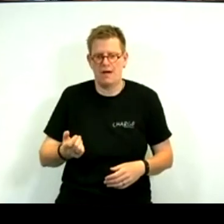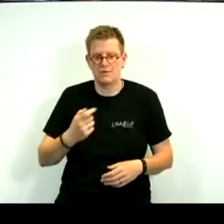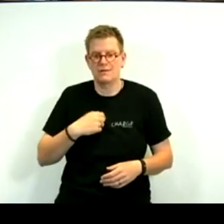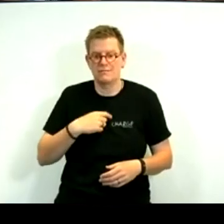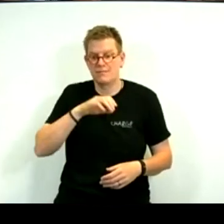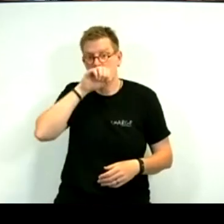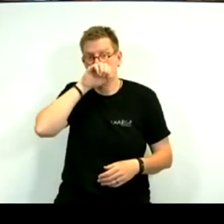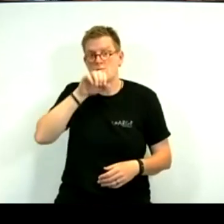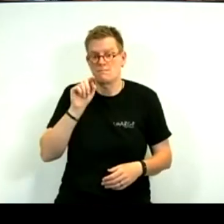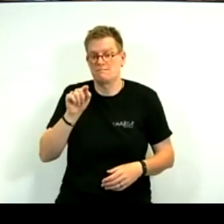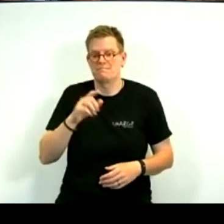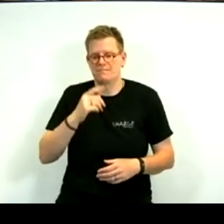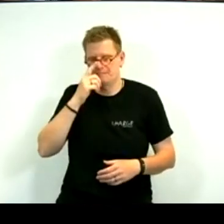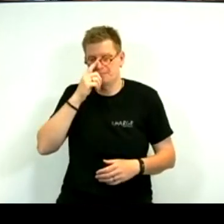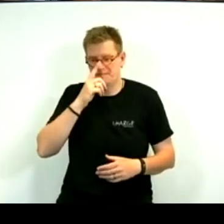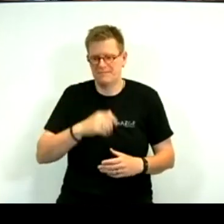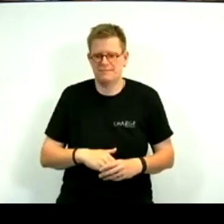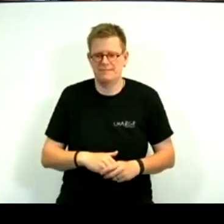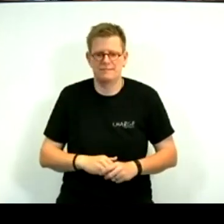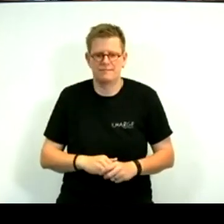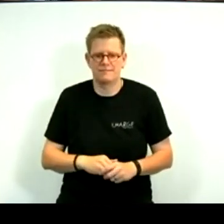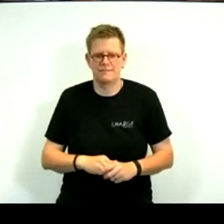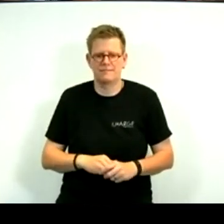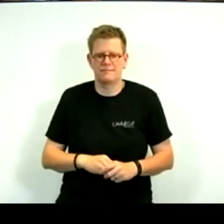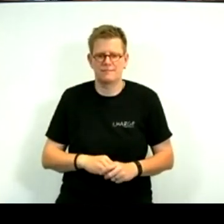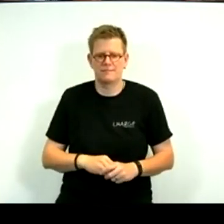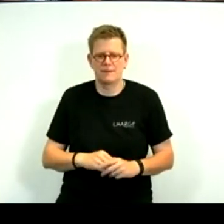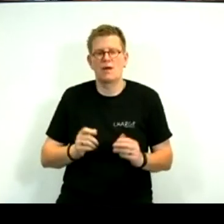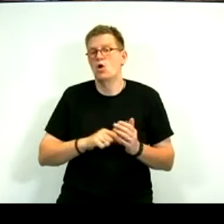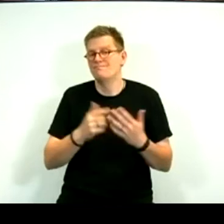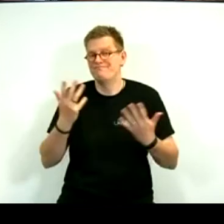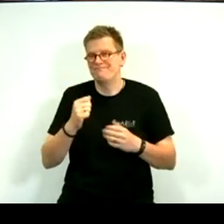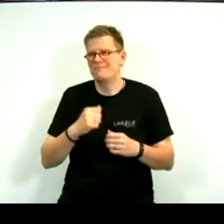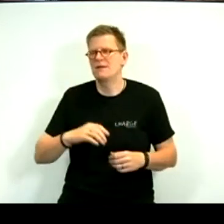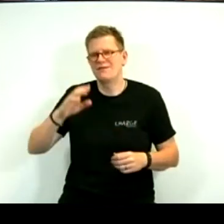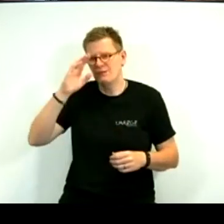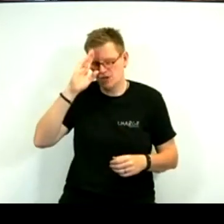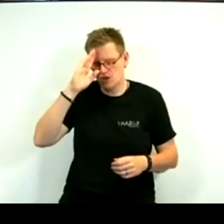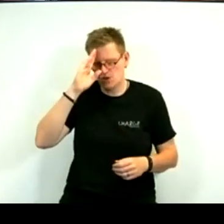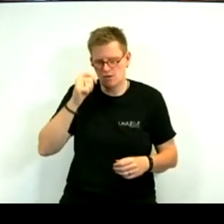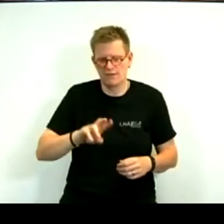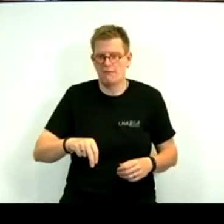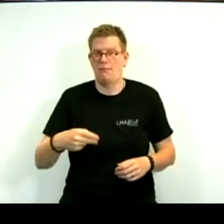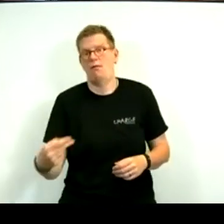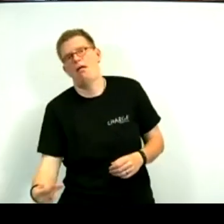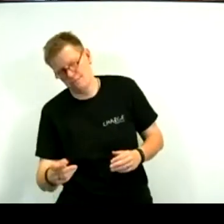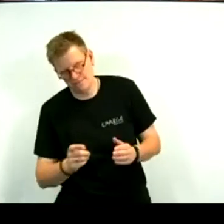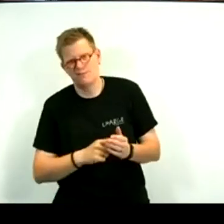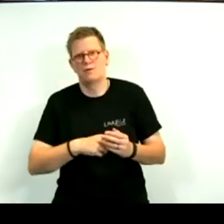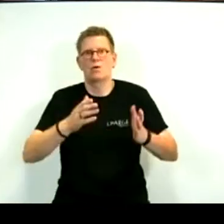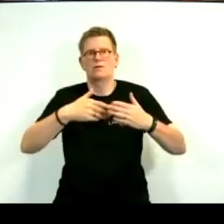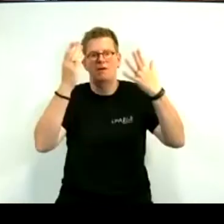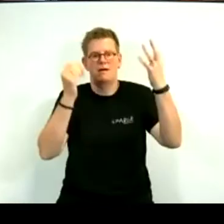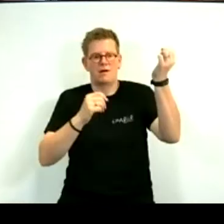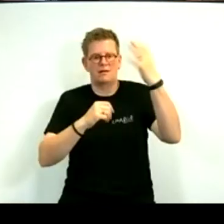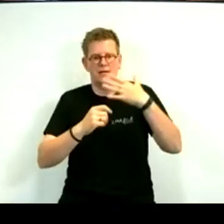little boy has fallen over because of the bright light coming off my bald head. That's not, he was lying down because we were